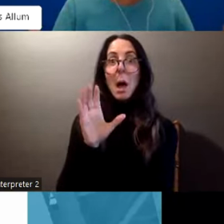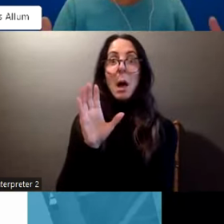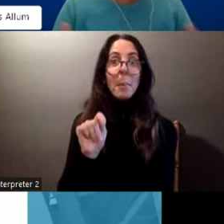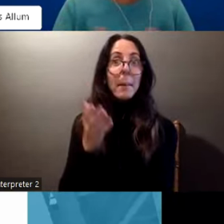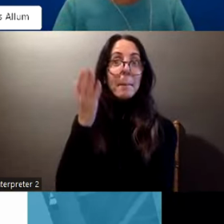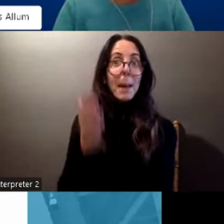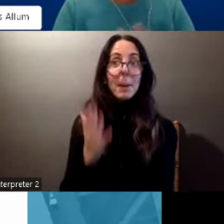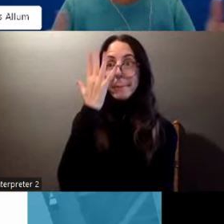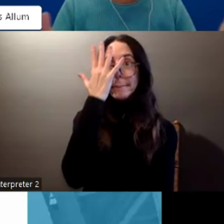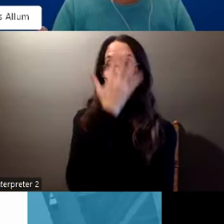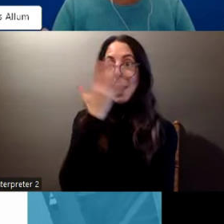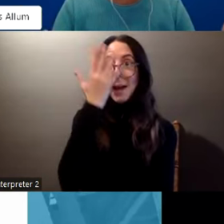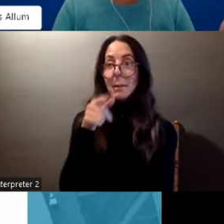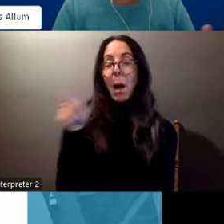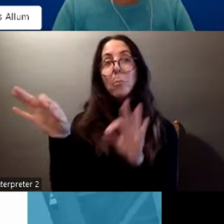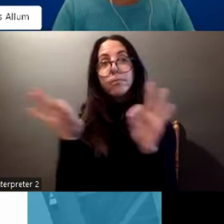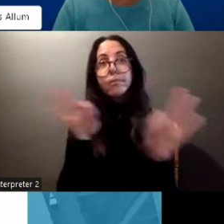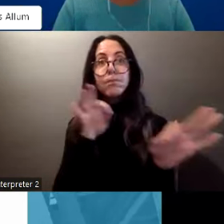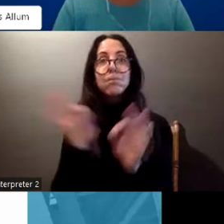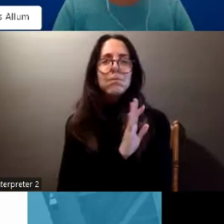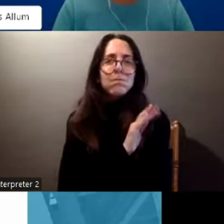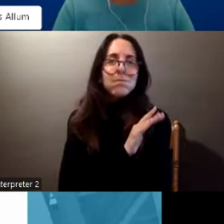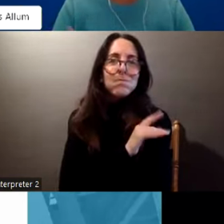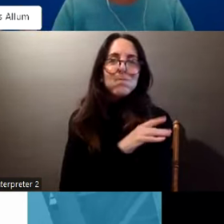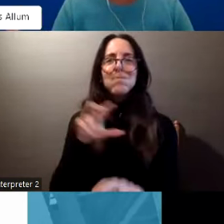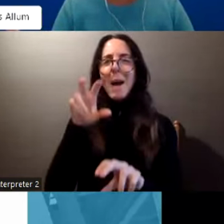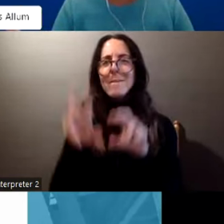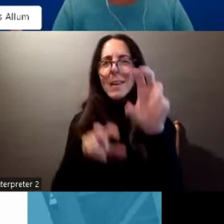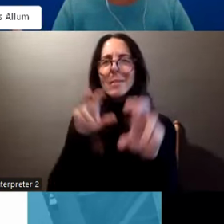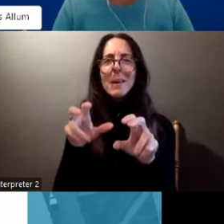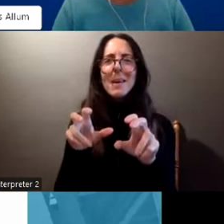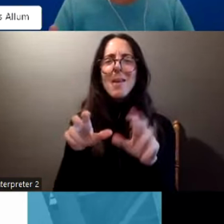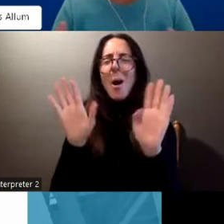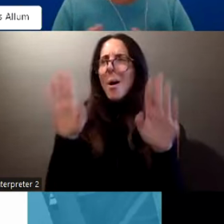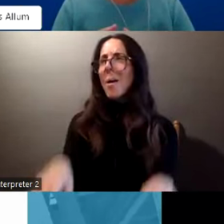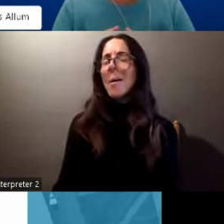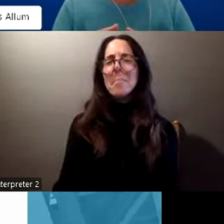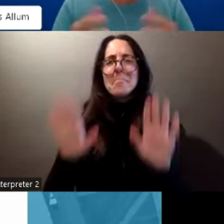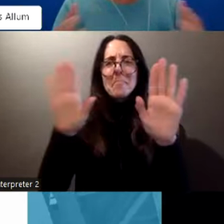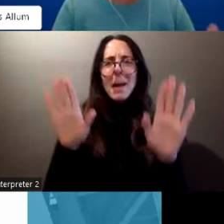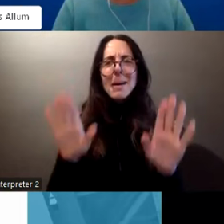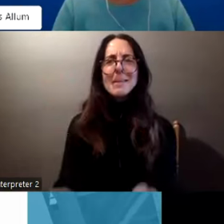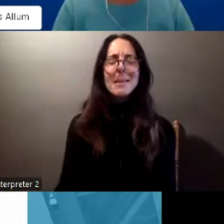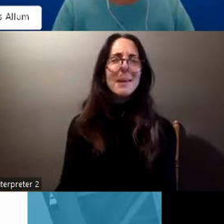about some investment opportunity and telling you how it's great. Certainly if it's a